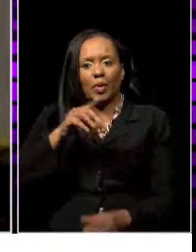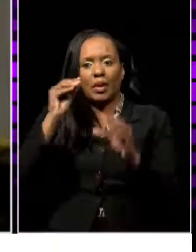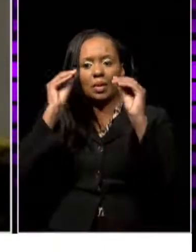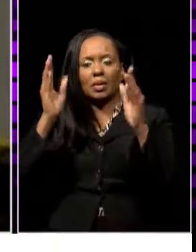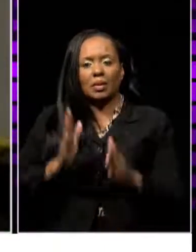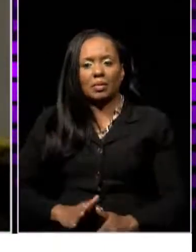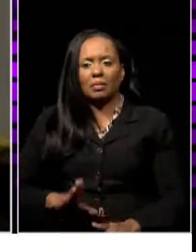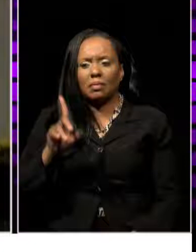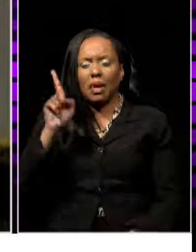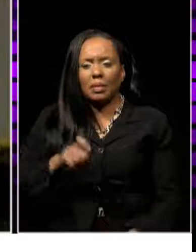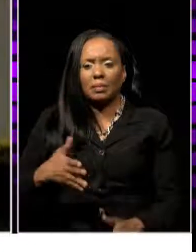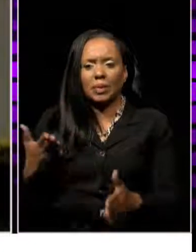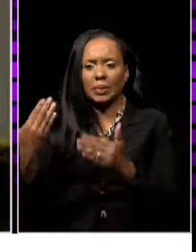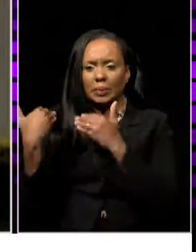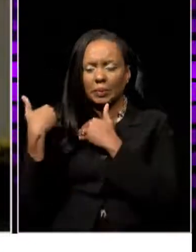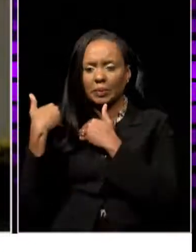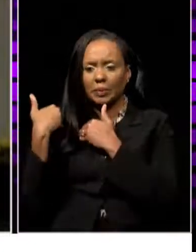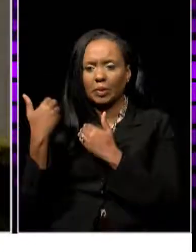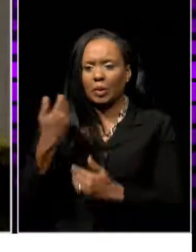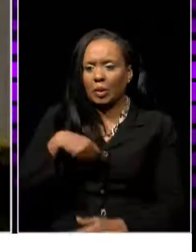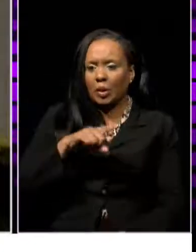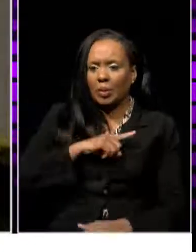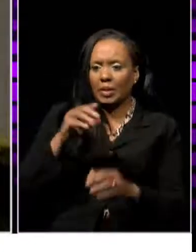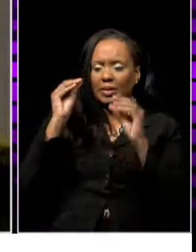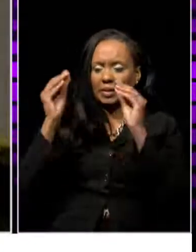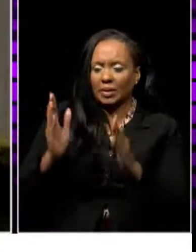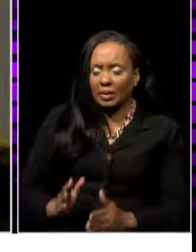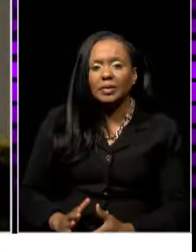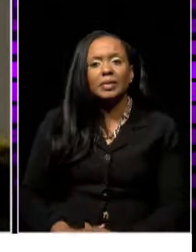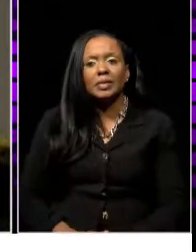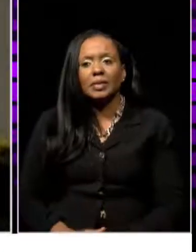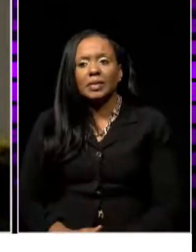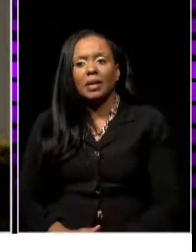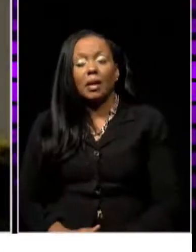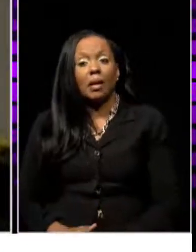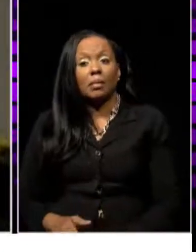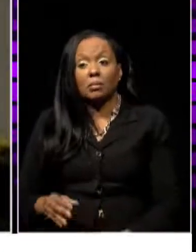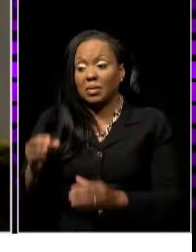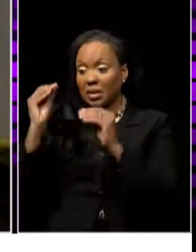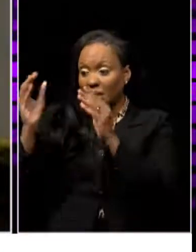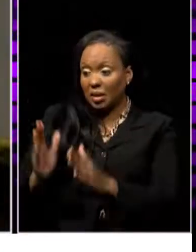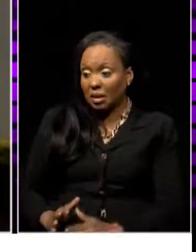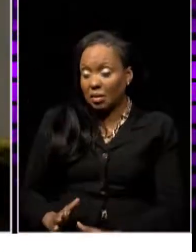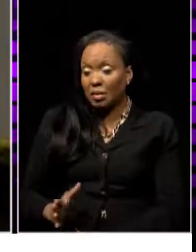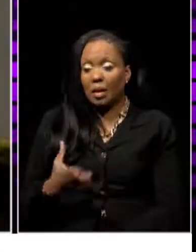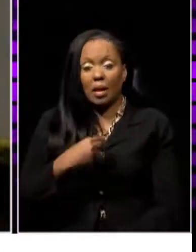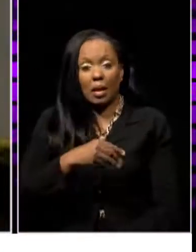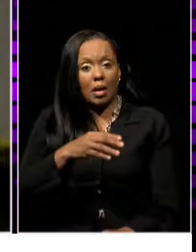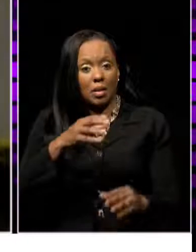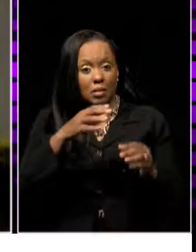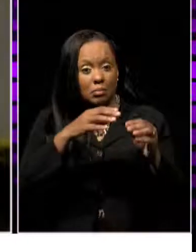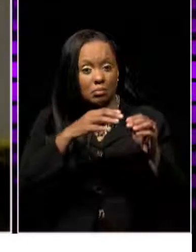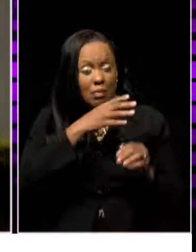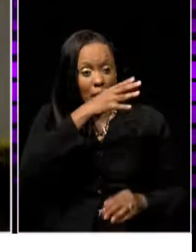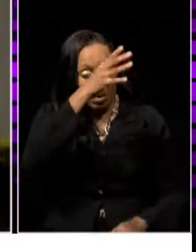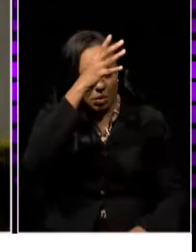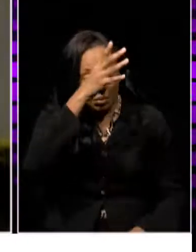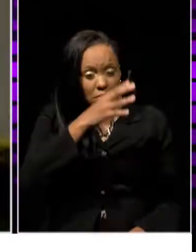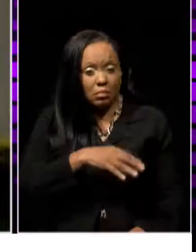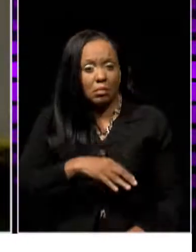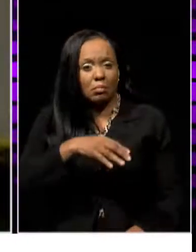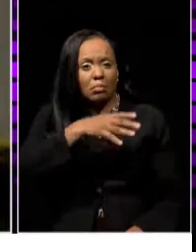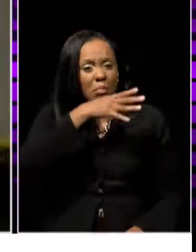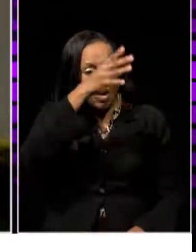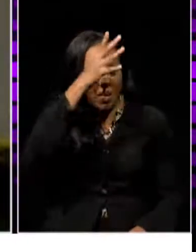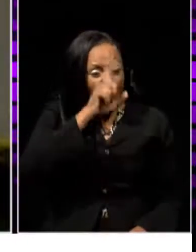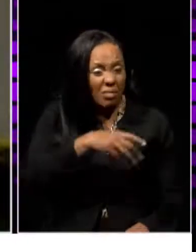to, as teachers, and we have to be accountable as parents. We have to hold each other accountable. When I begin a year,